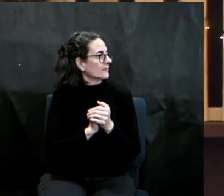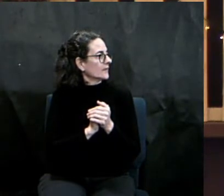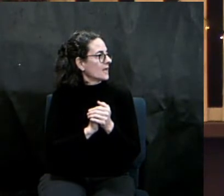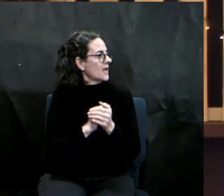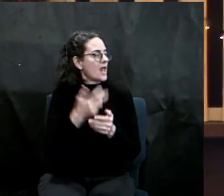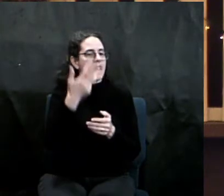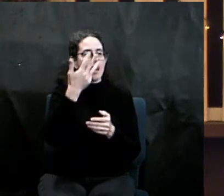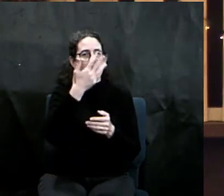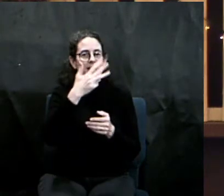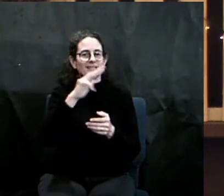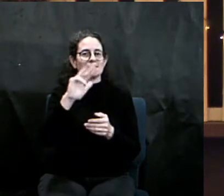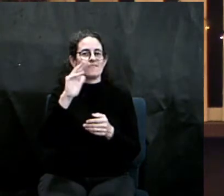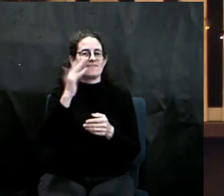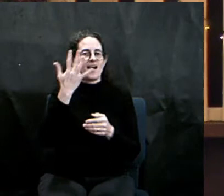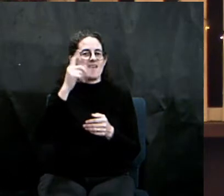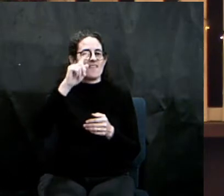95,000 churches.